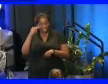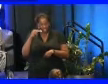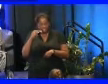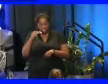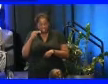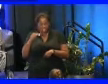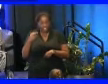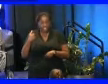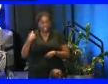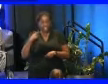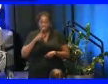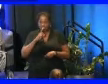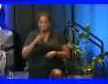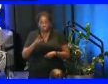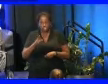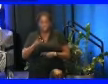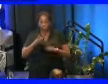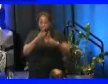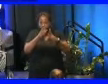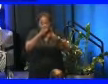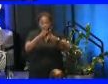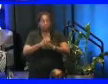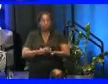progressed tremendously. And you all